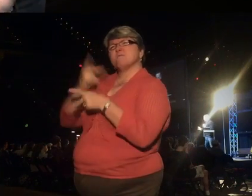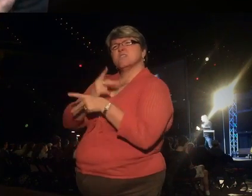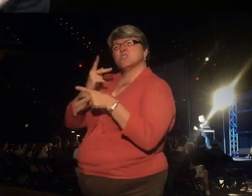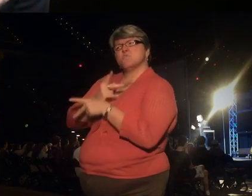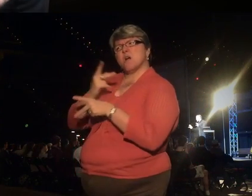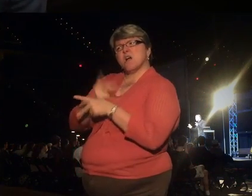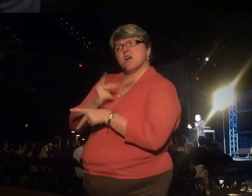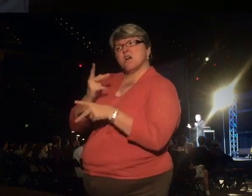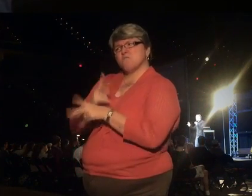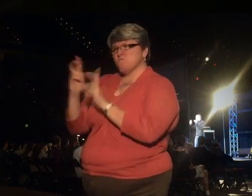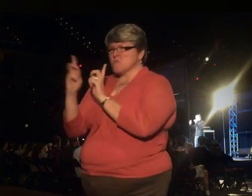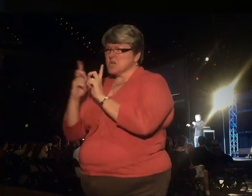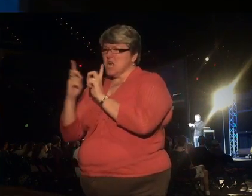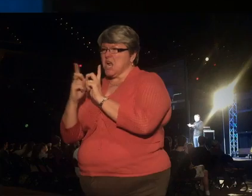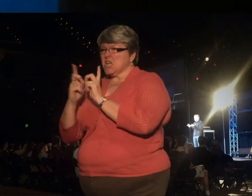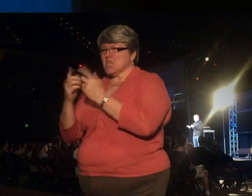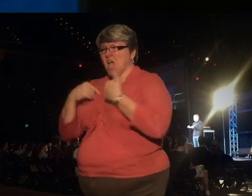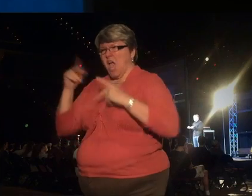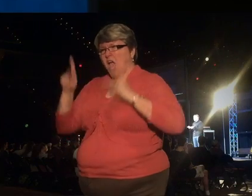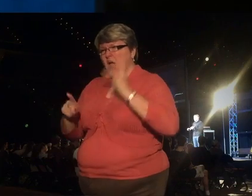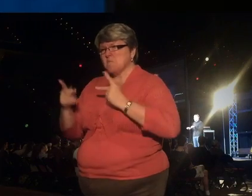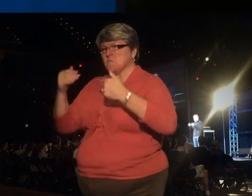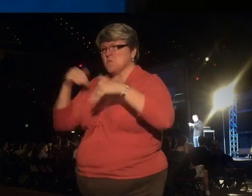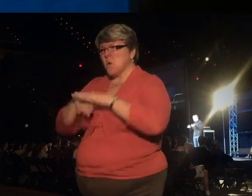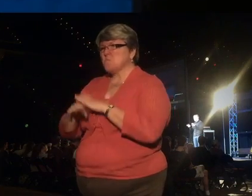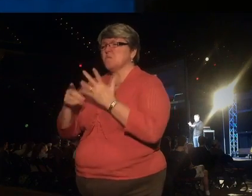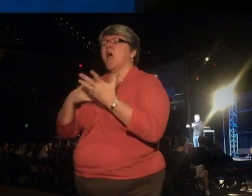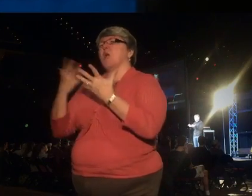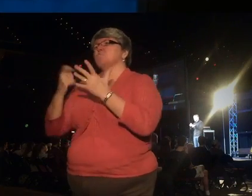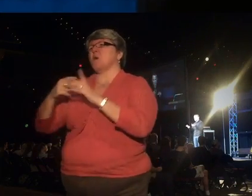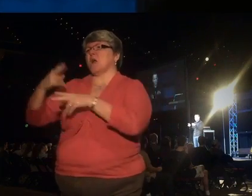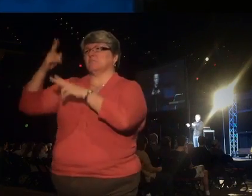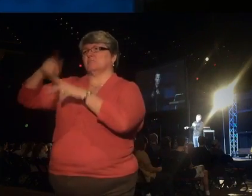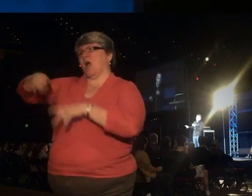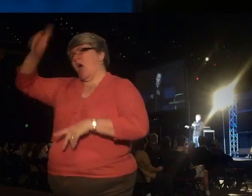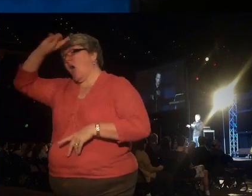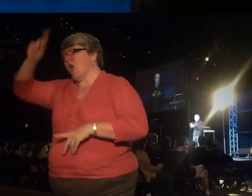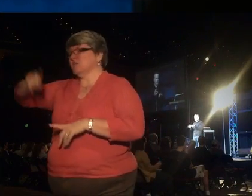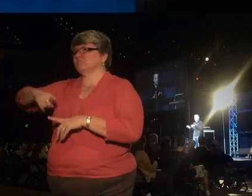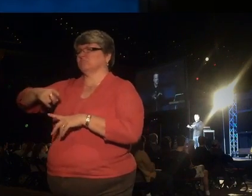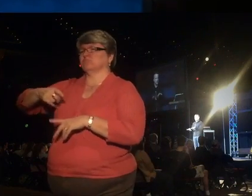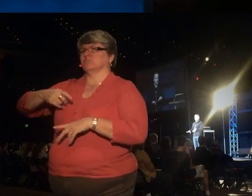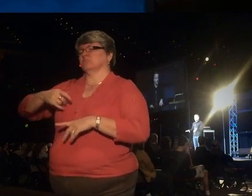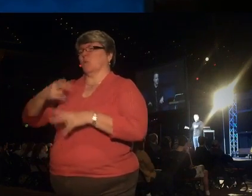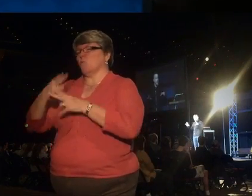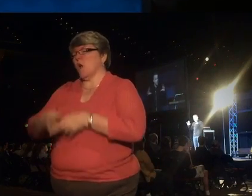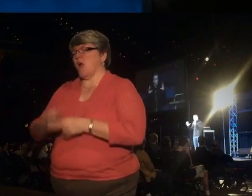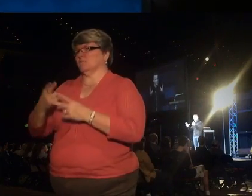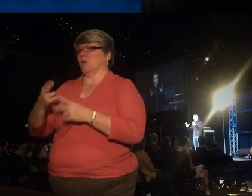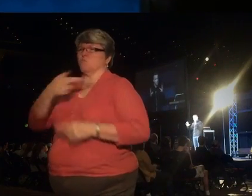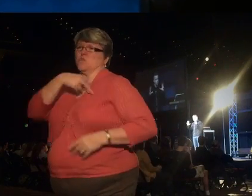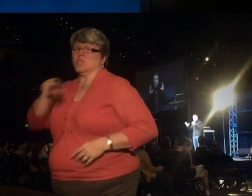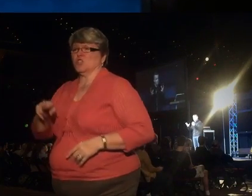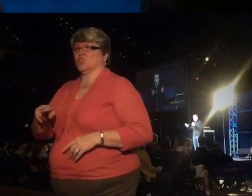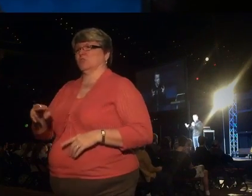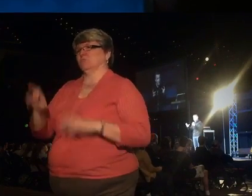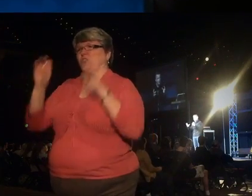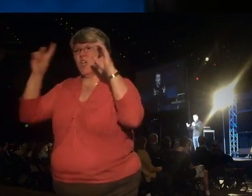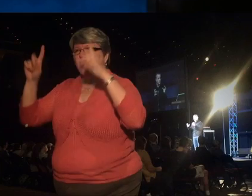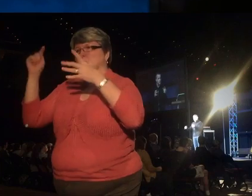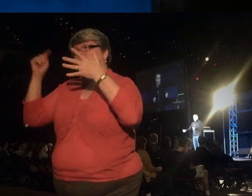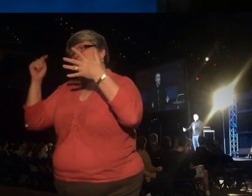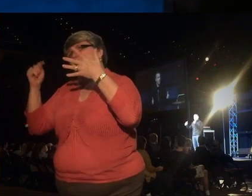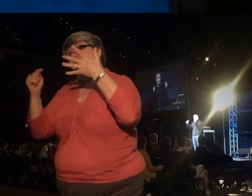why, as a dating site, they would have people enter in the features they want: height, weight, religion, education, that sort of stuff. And you would enter in your